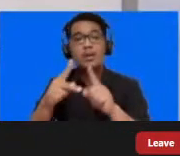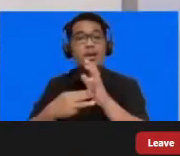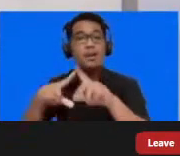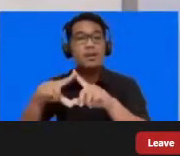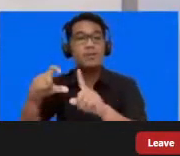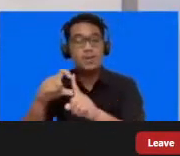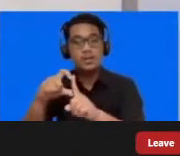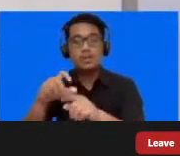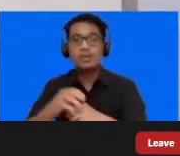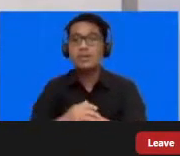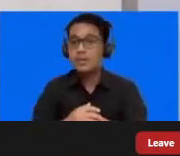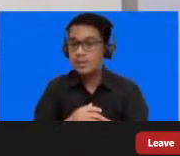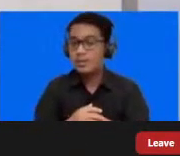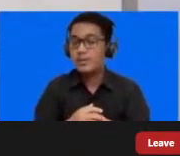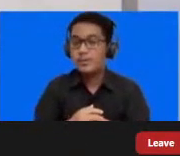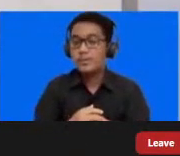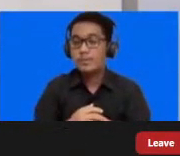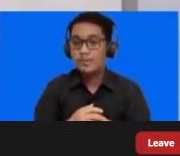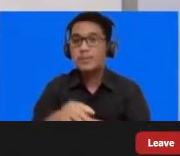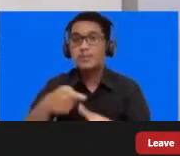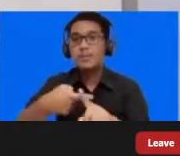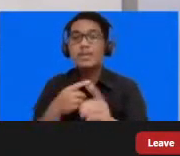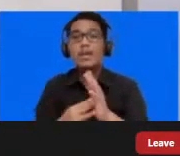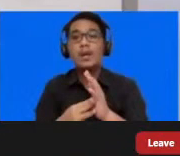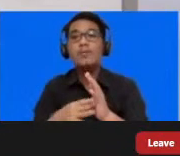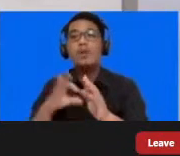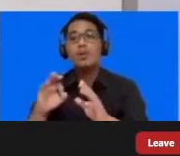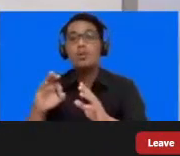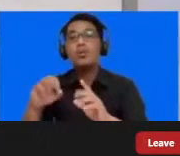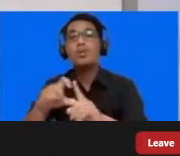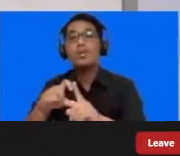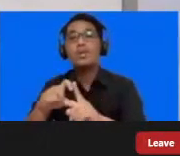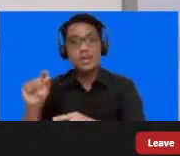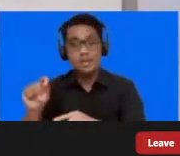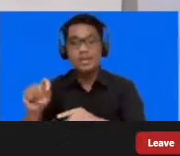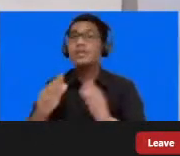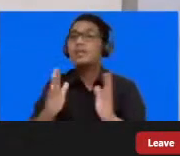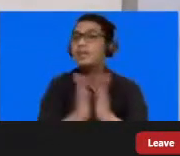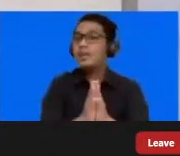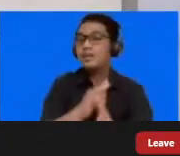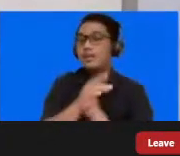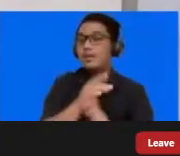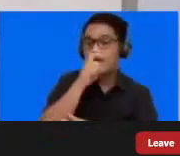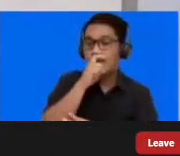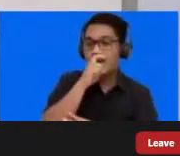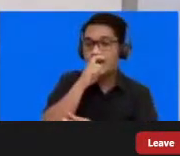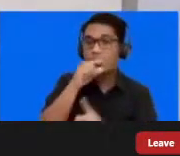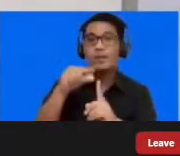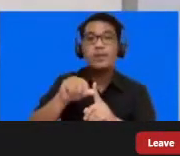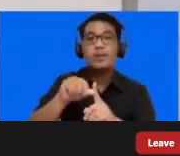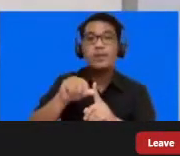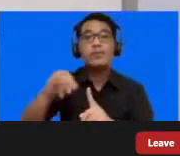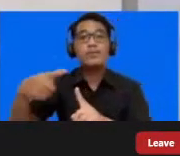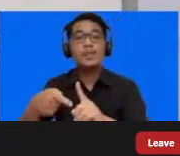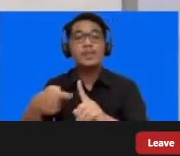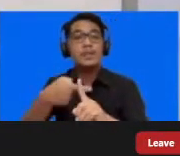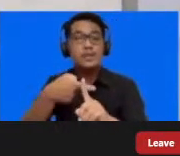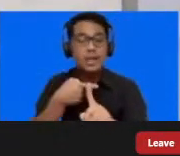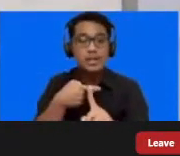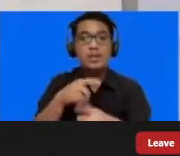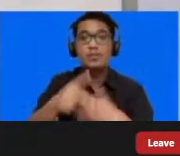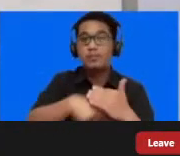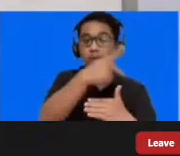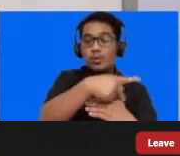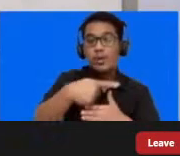MOMDR, and the next one is Mr. Pete Fogden from Deputy Country Director WFP Bangladesh, and the next speakers is